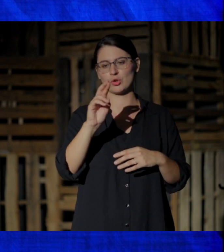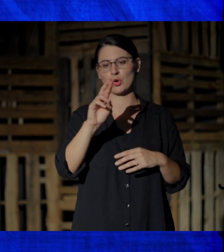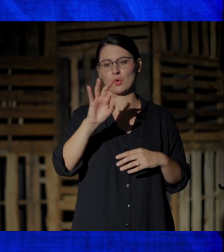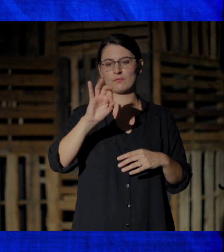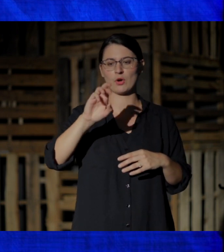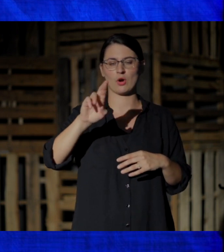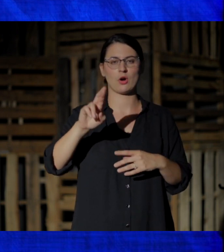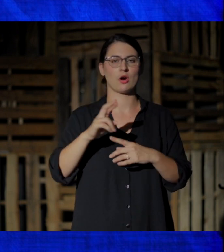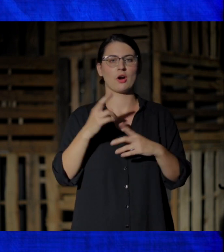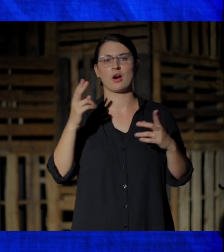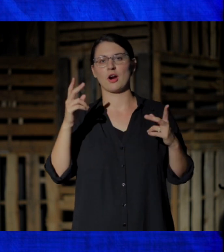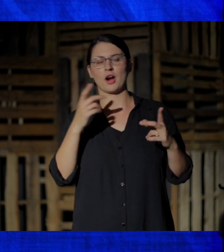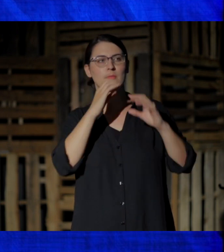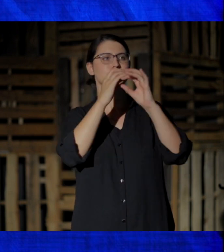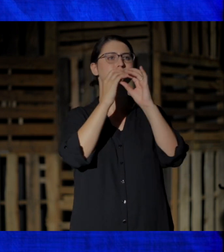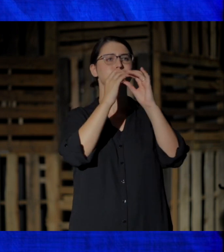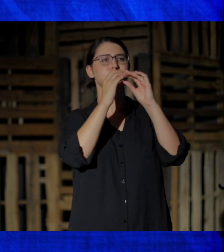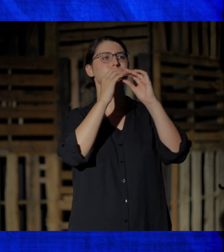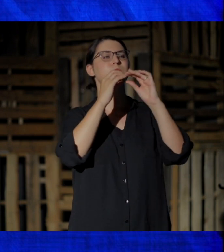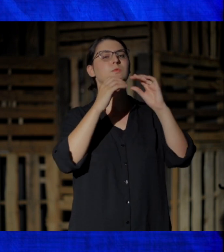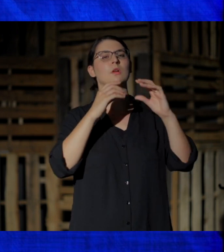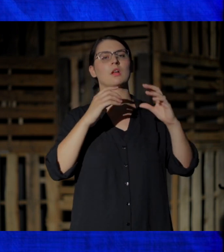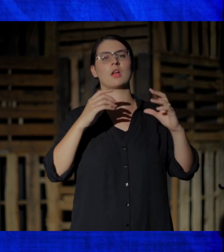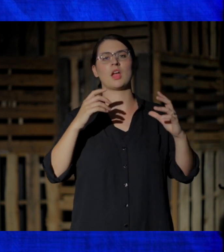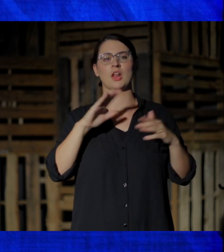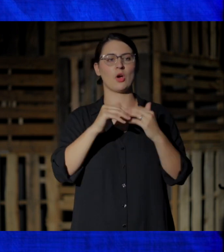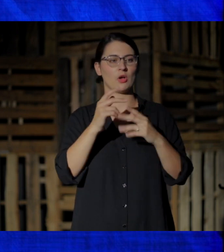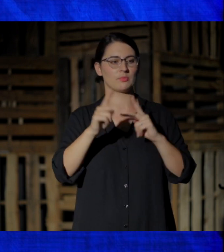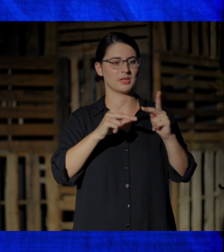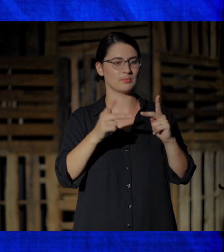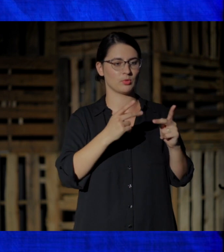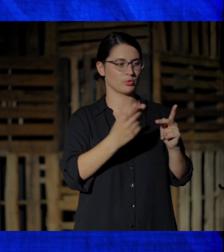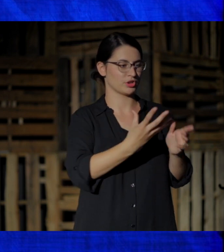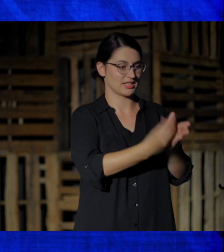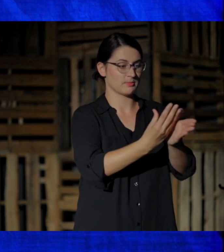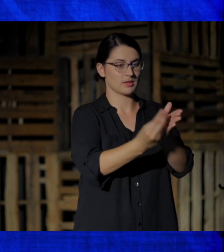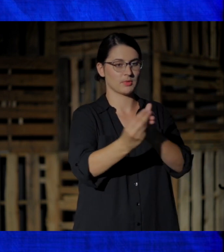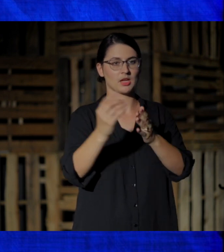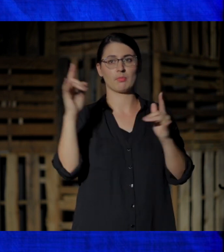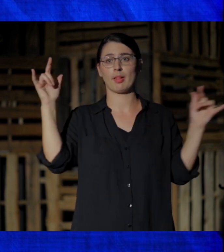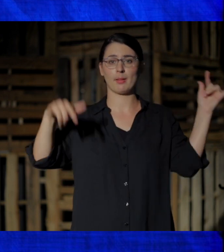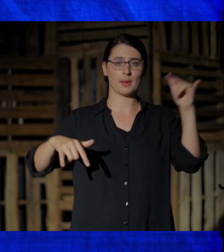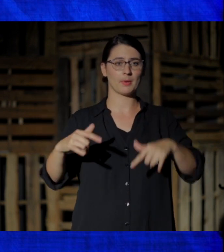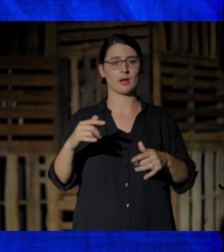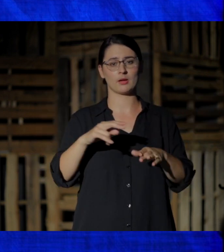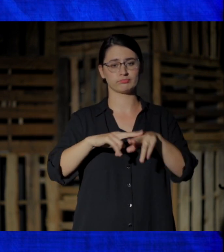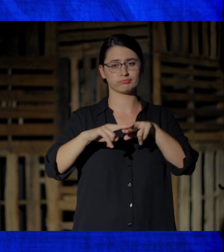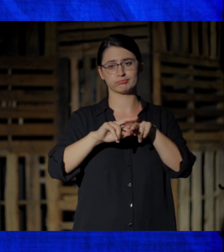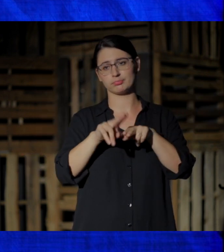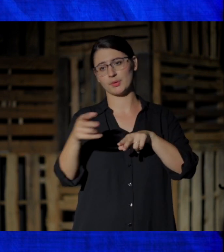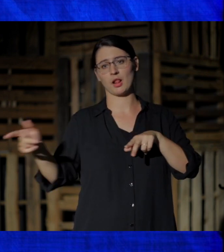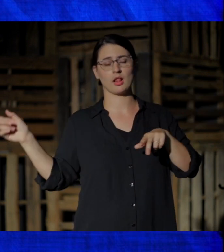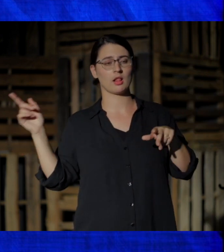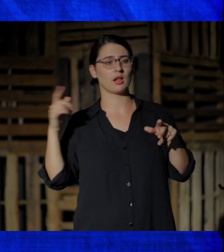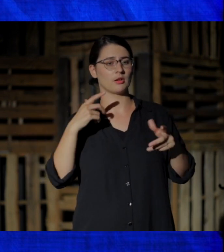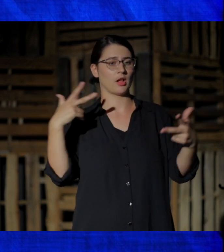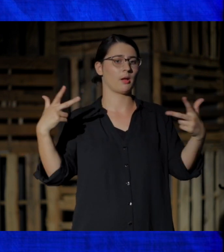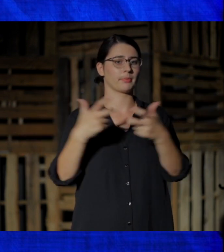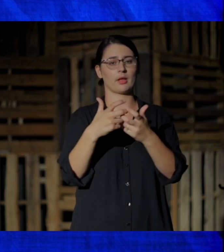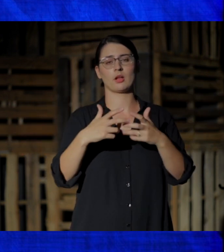and everybody that was a Christian was going to disappear. You know, planes are going to fall out of the sky, trains going to run off rails, cars, boom, running, everything, because Christians just, whoop, gone, you